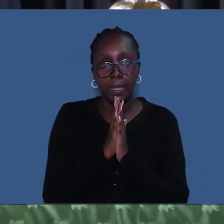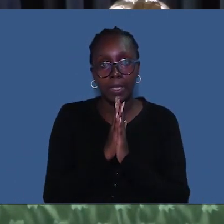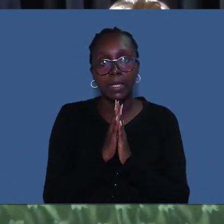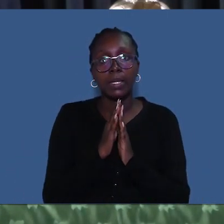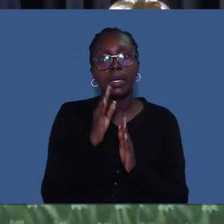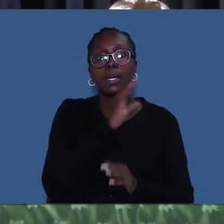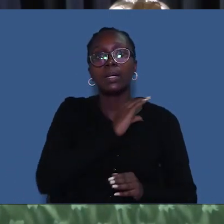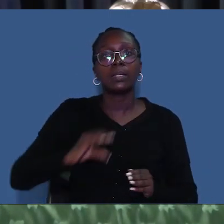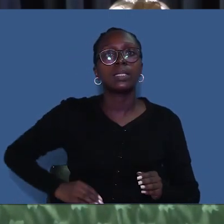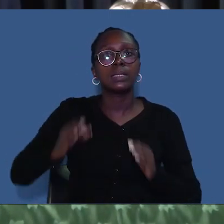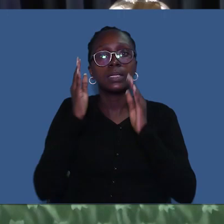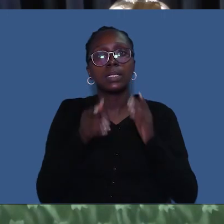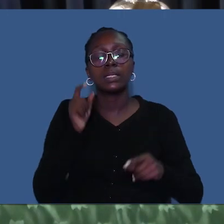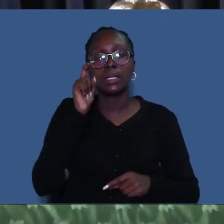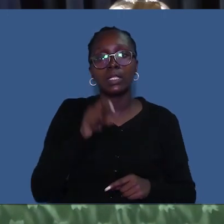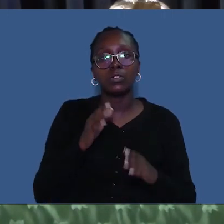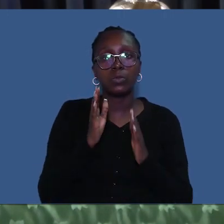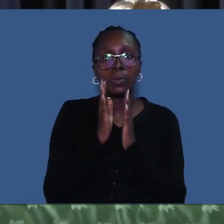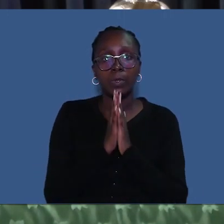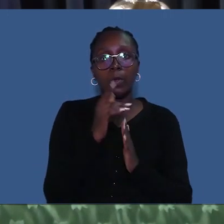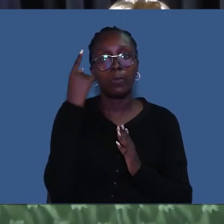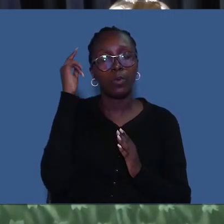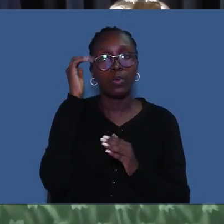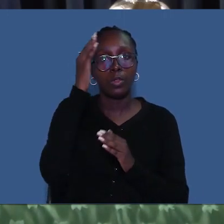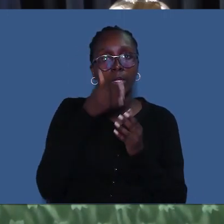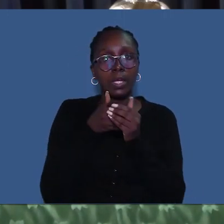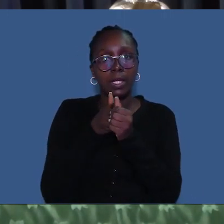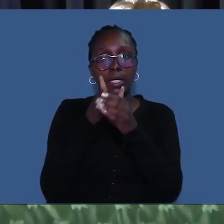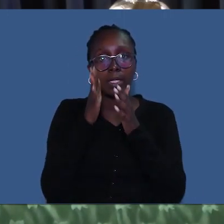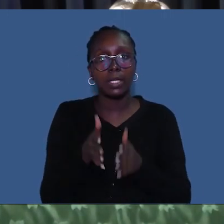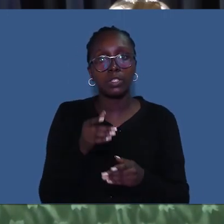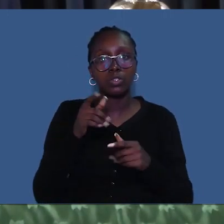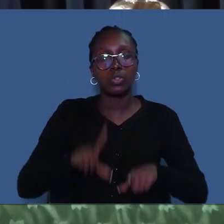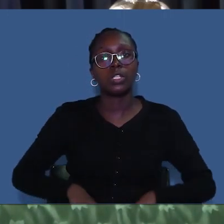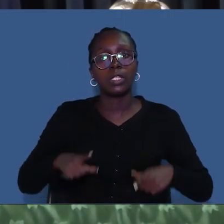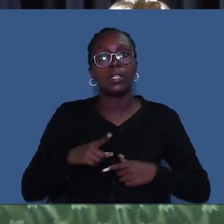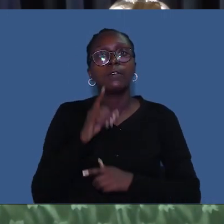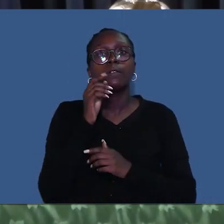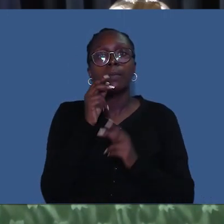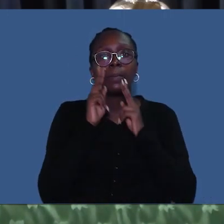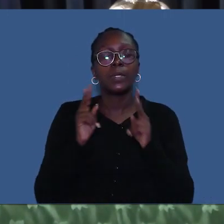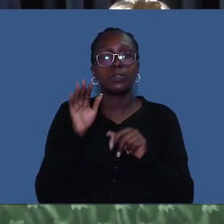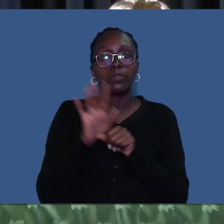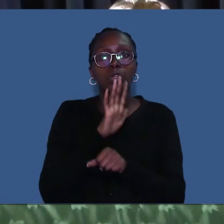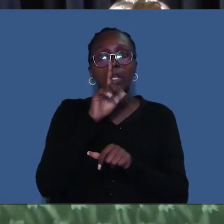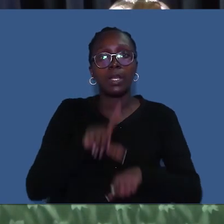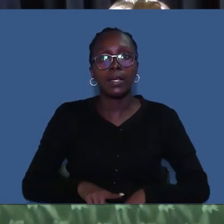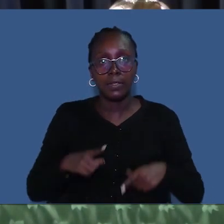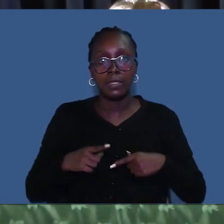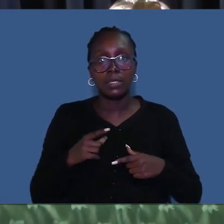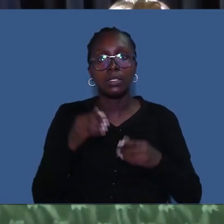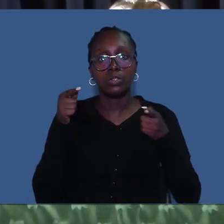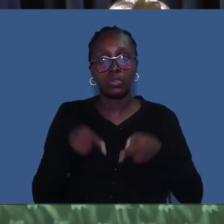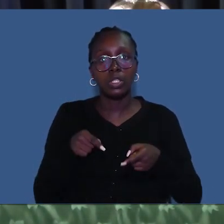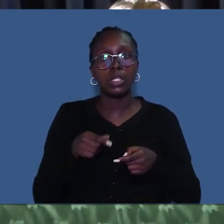pray for our leaders, that we may live peaceful and quiet lives in all godliness and holiness. Today, we'll be looking